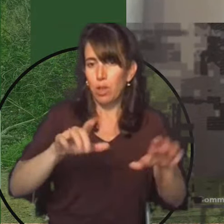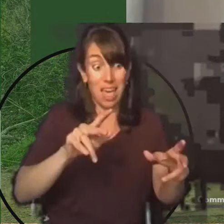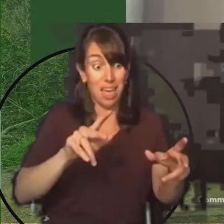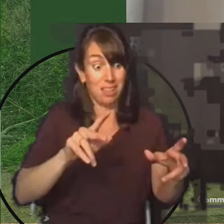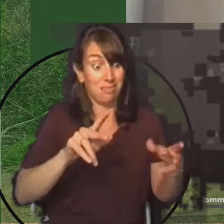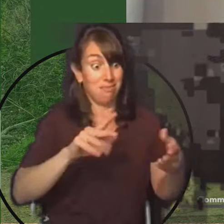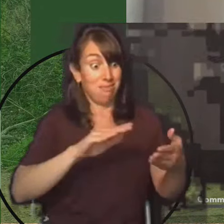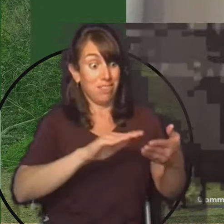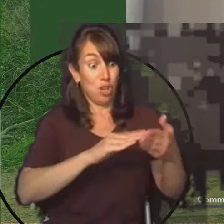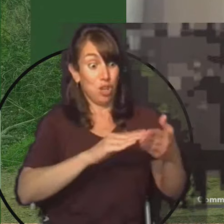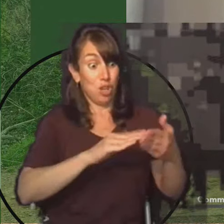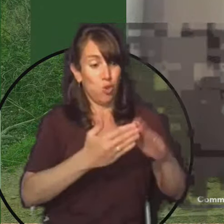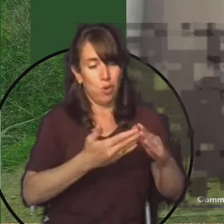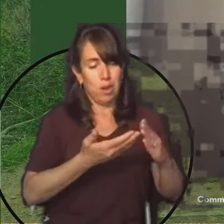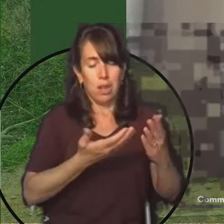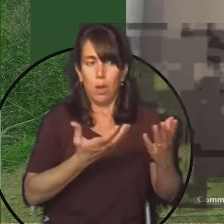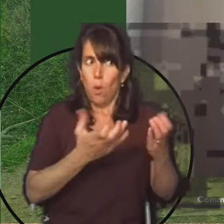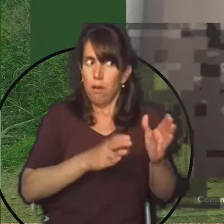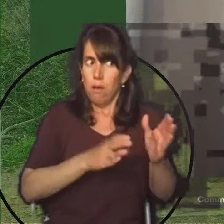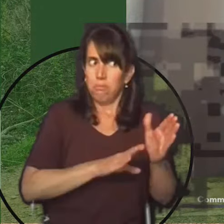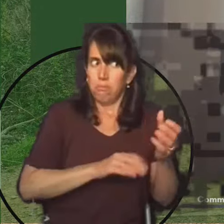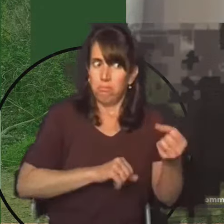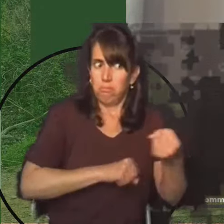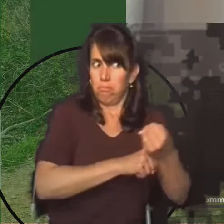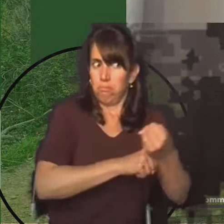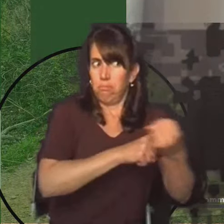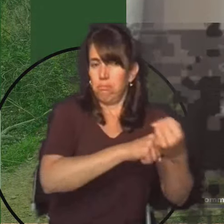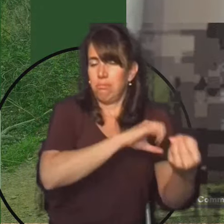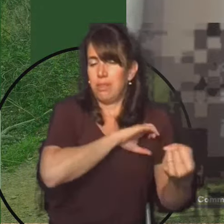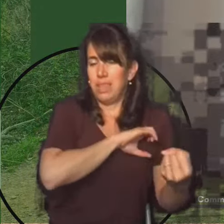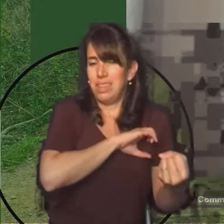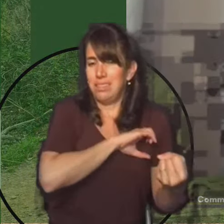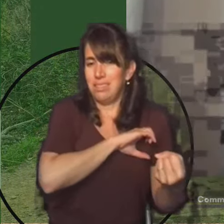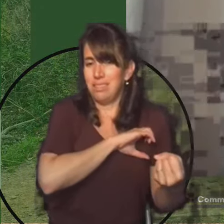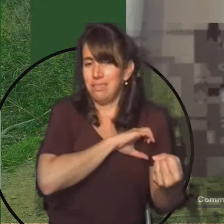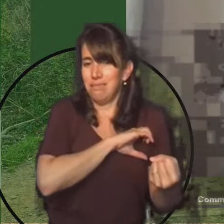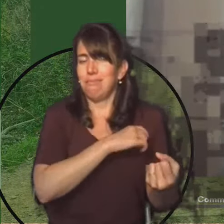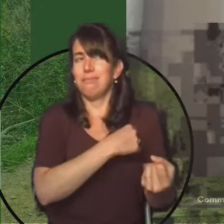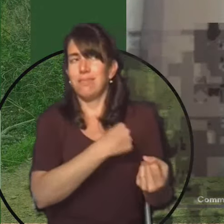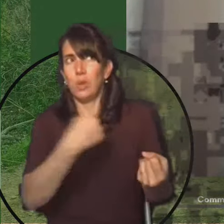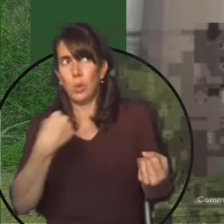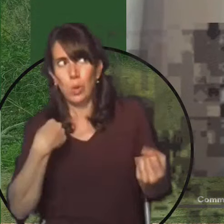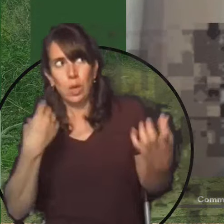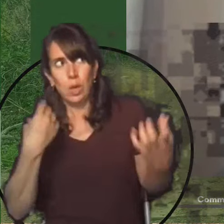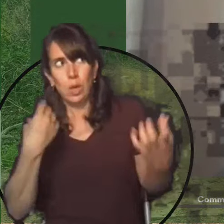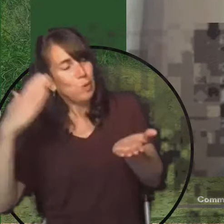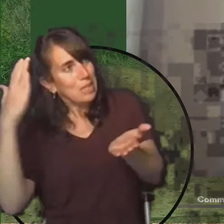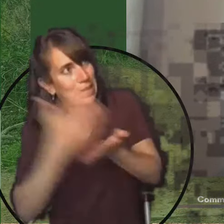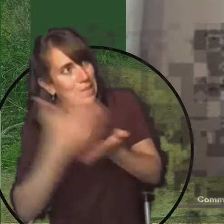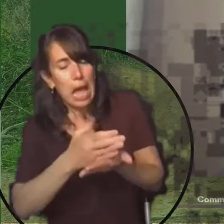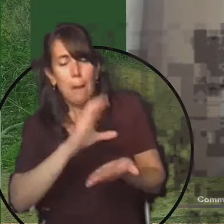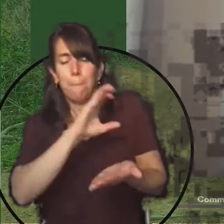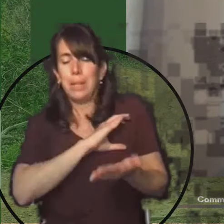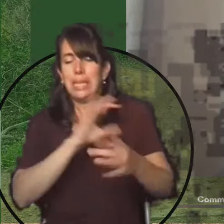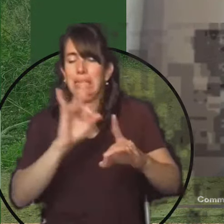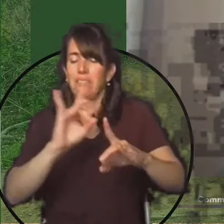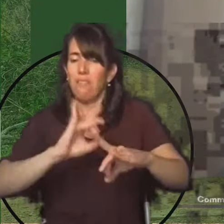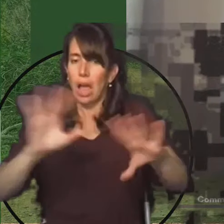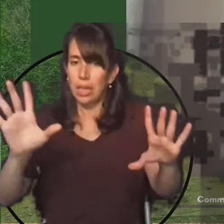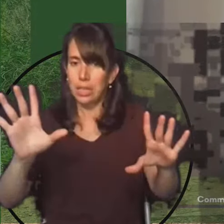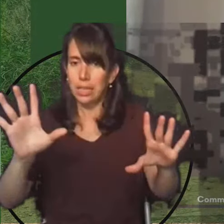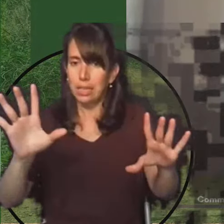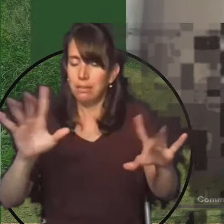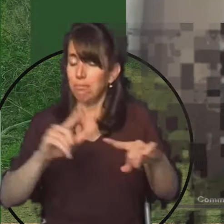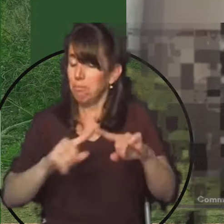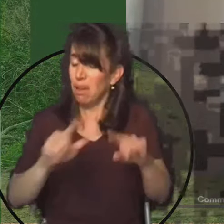so the same movements that were organizing again in 2020 and before that to stop police violence, Atlanta decided to double